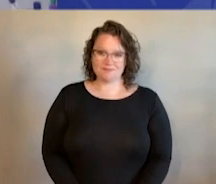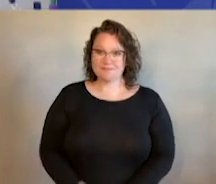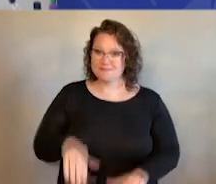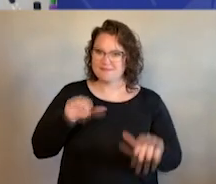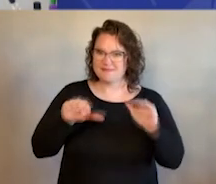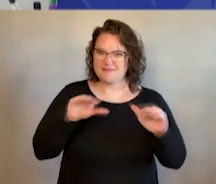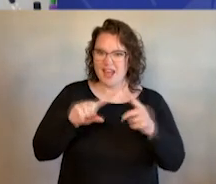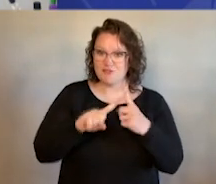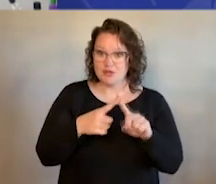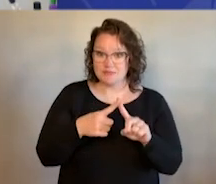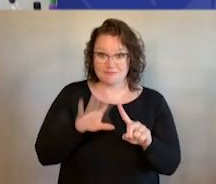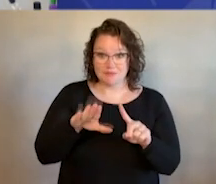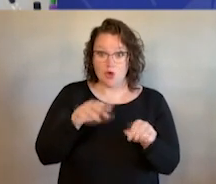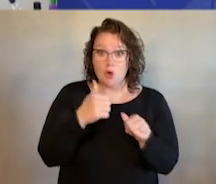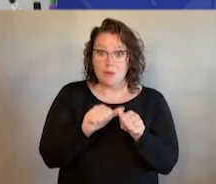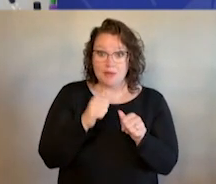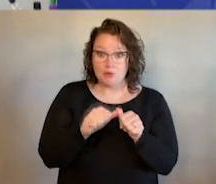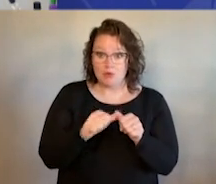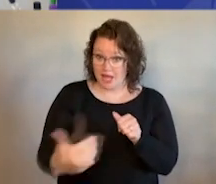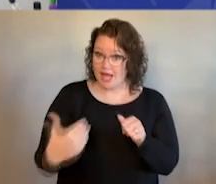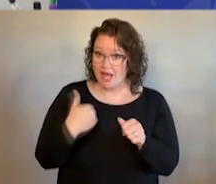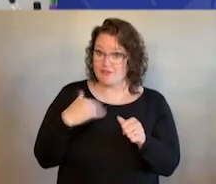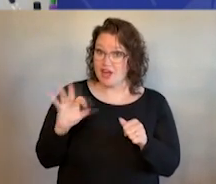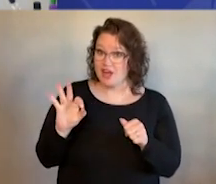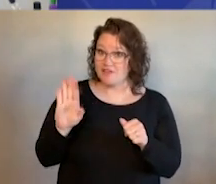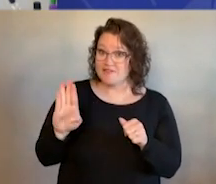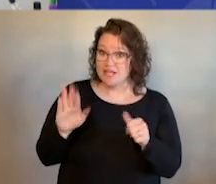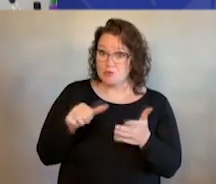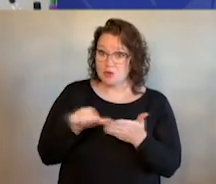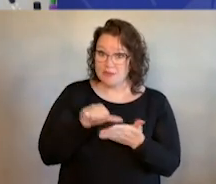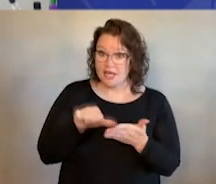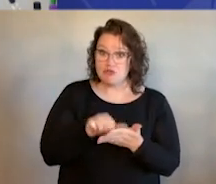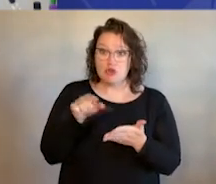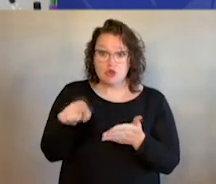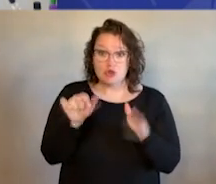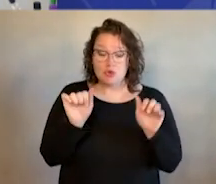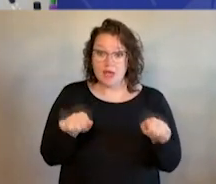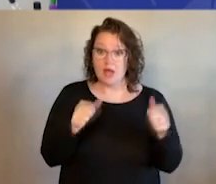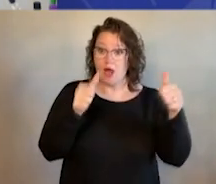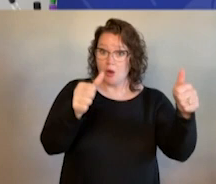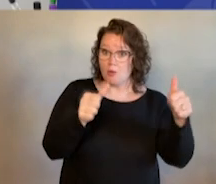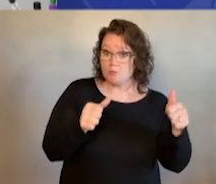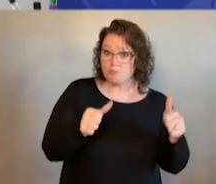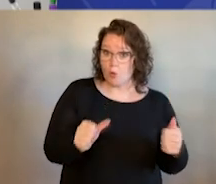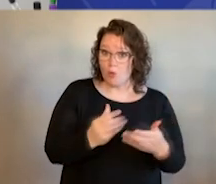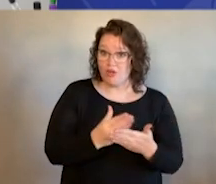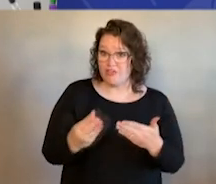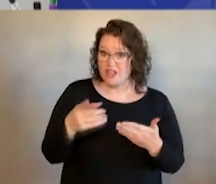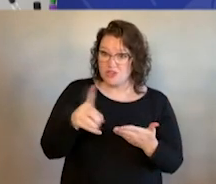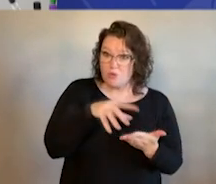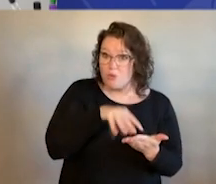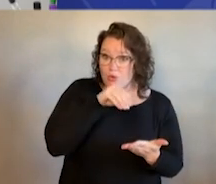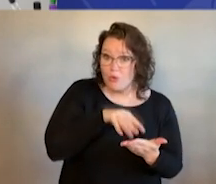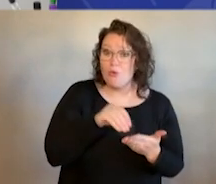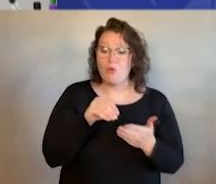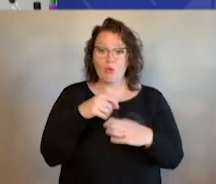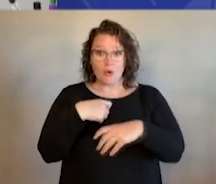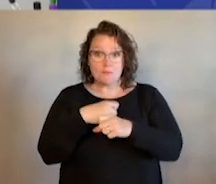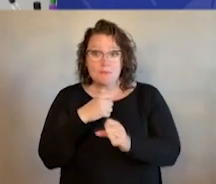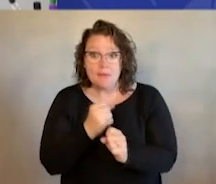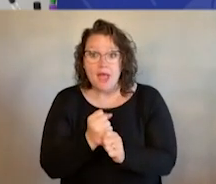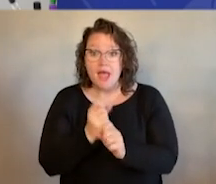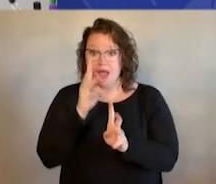Hi friends, I just don't want you to forget, we've got our Facebook page where you can also put some submissions of things that you've